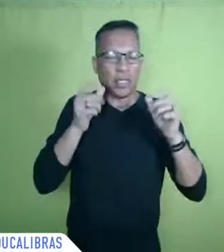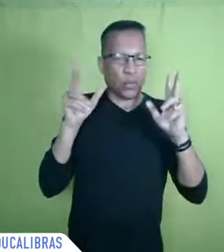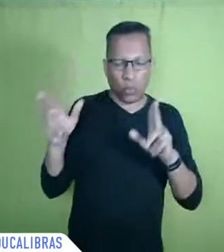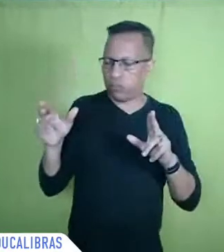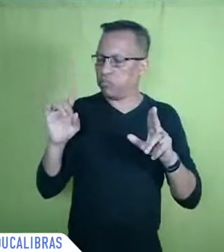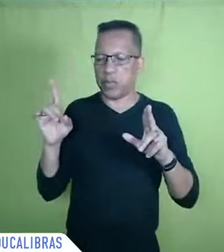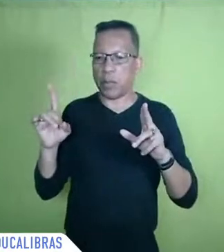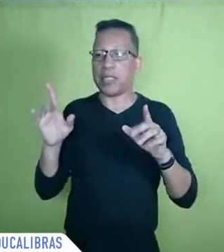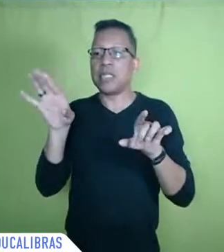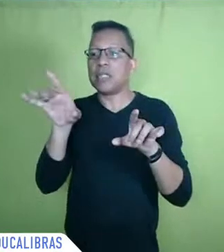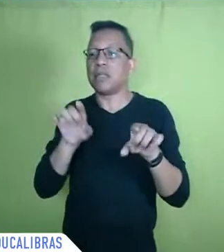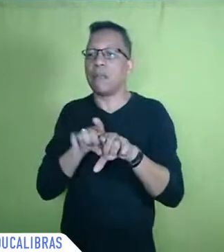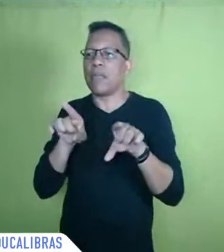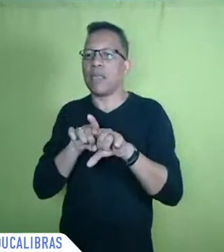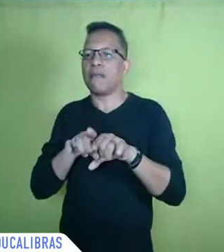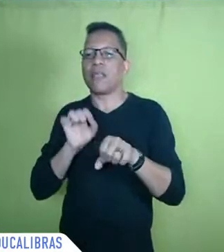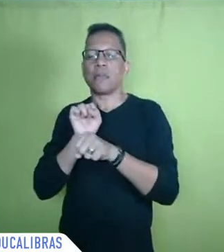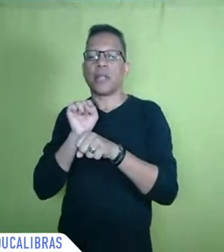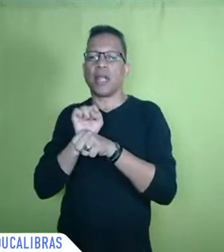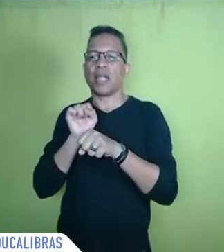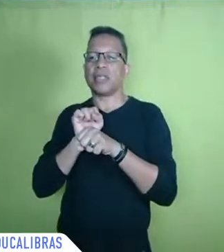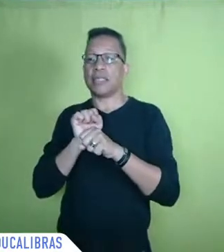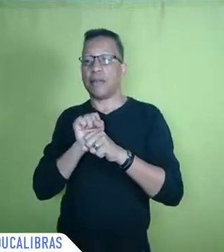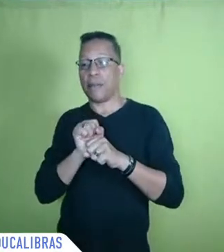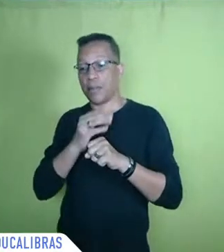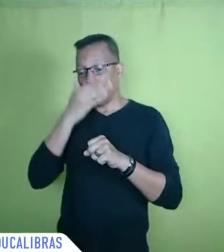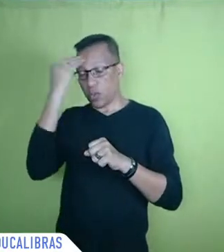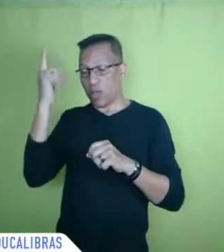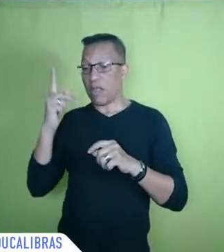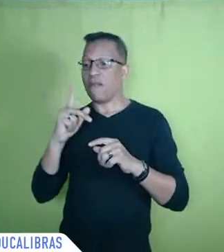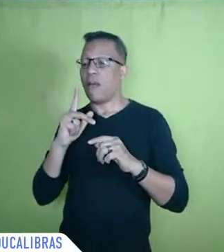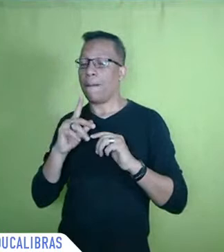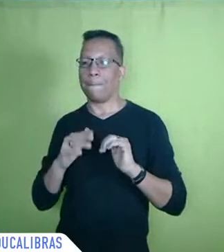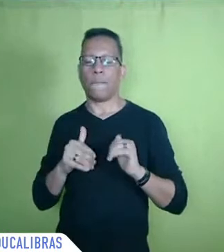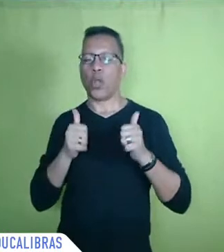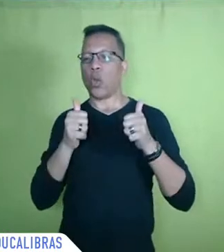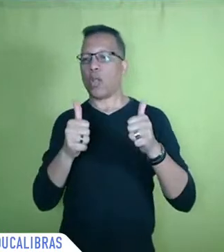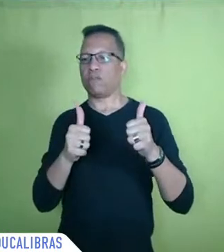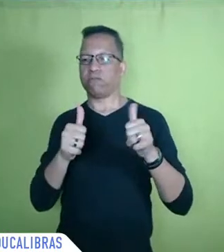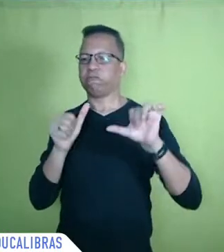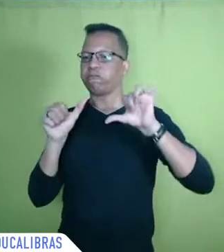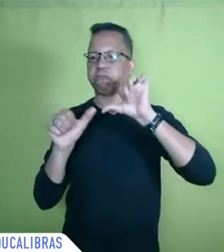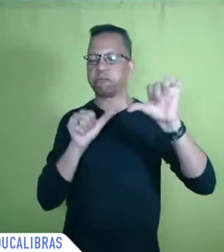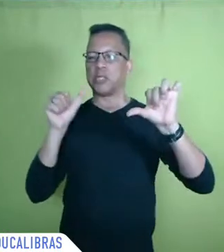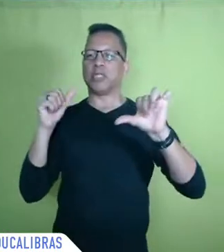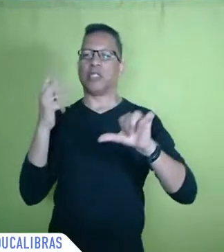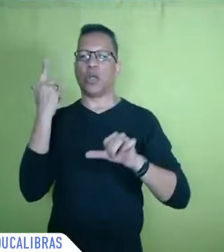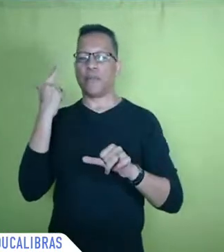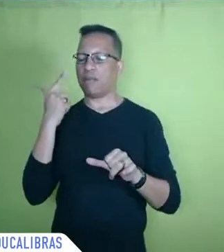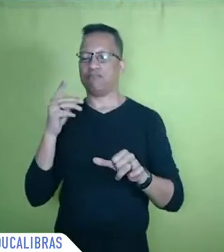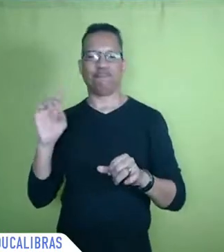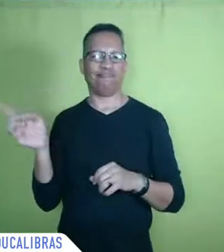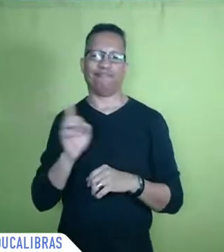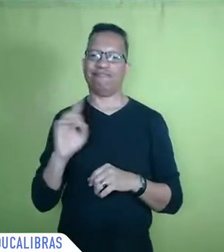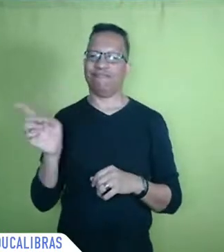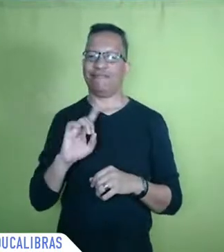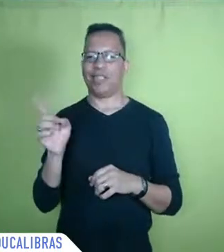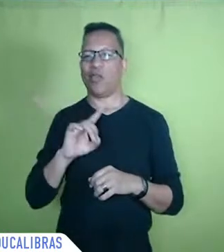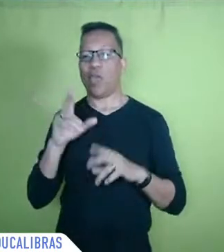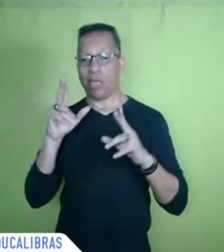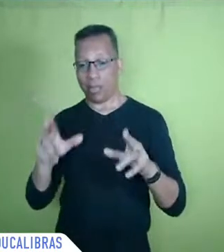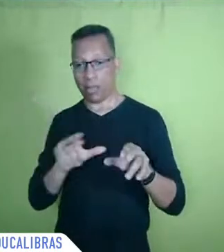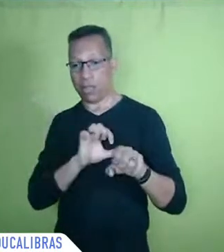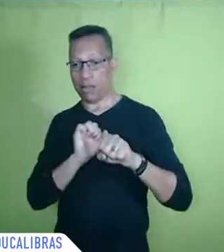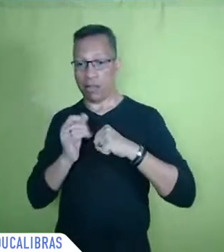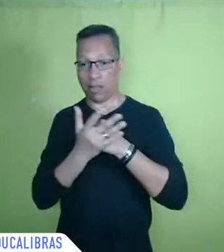crisis better than we enter. We don't want to come out of a crisis alone. as we were before. But no